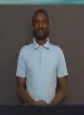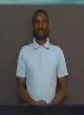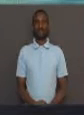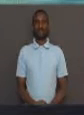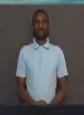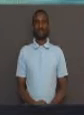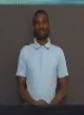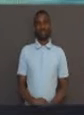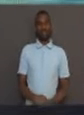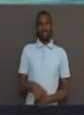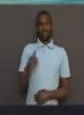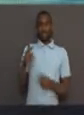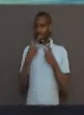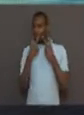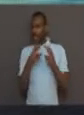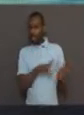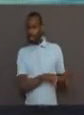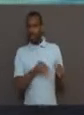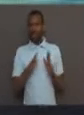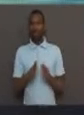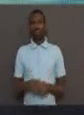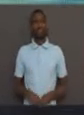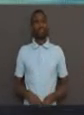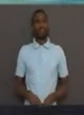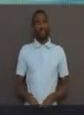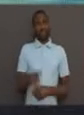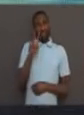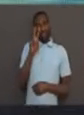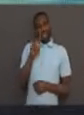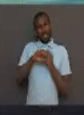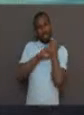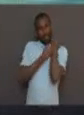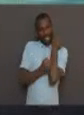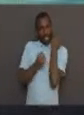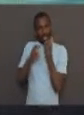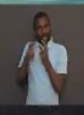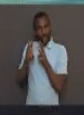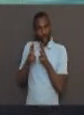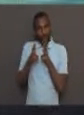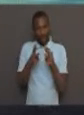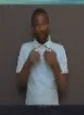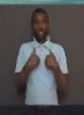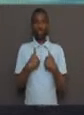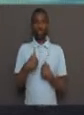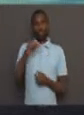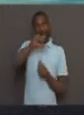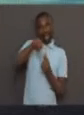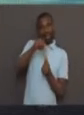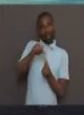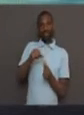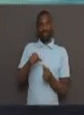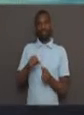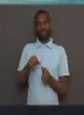As you have seen, students, there are two basic ways that atoms